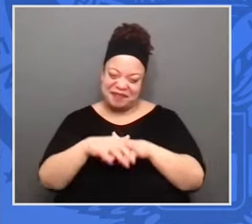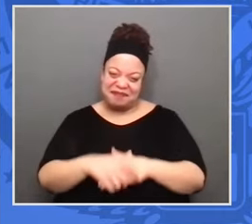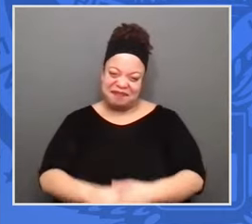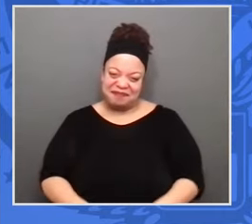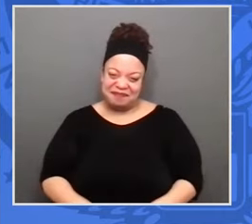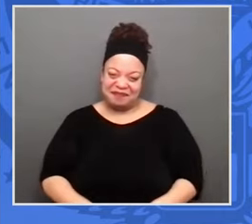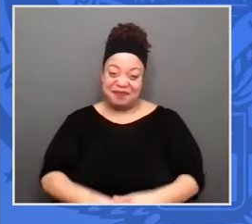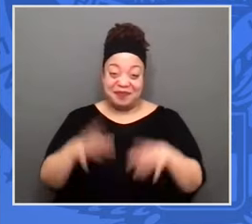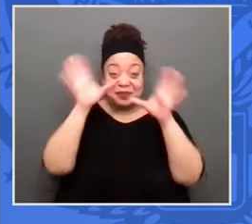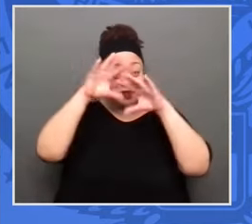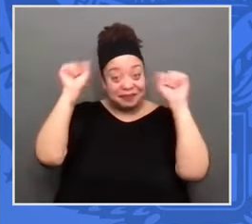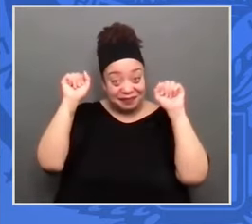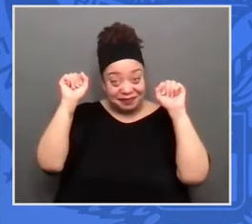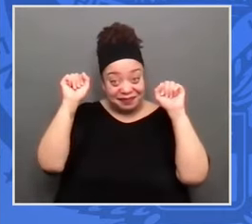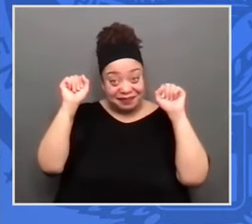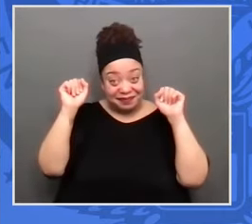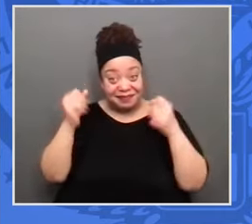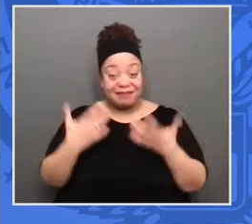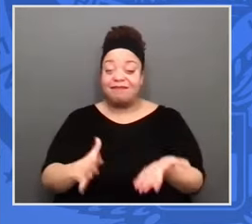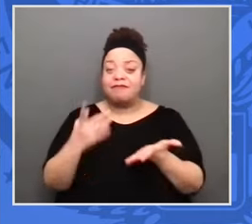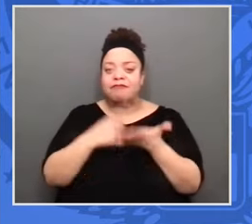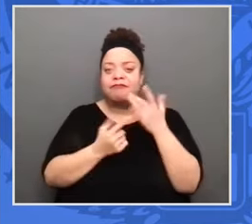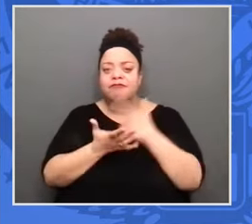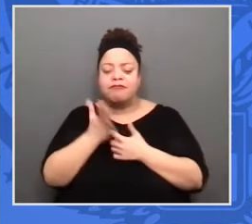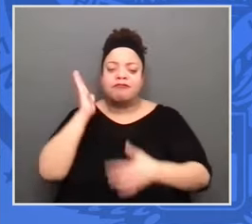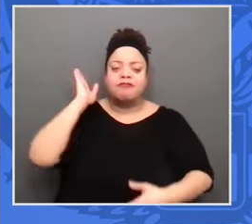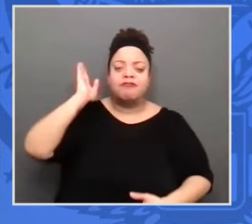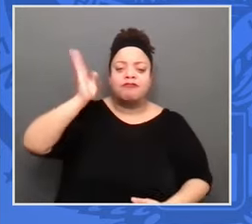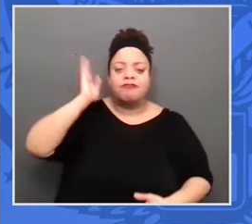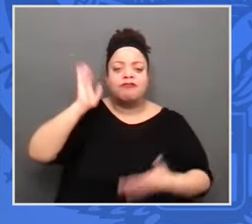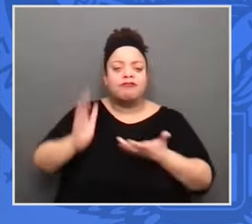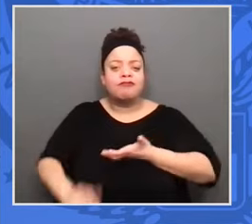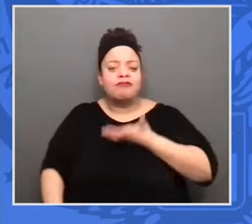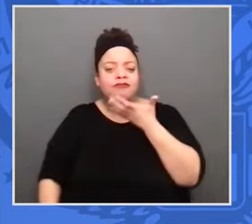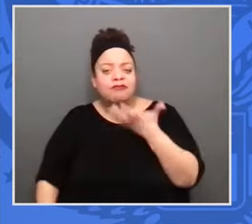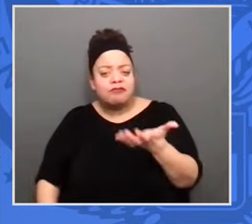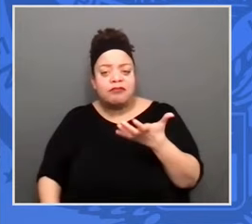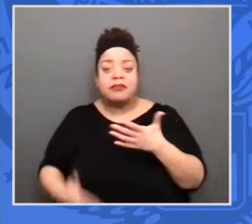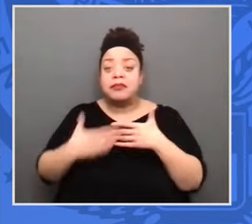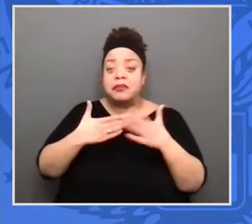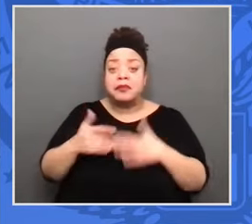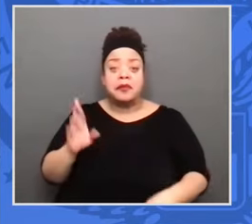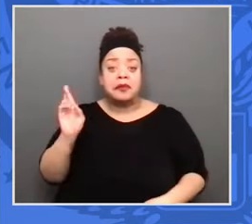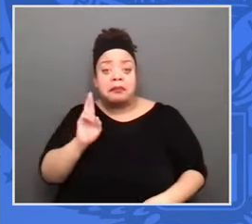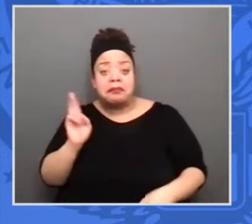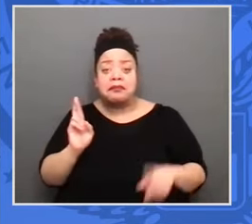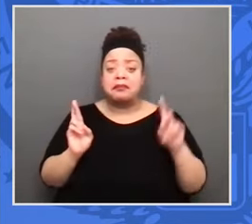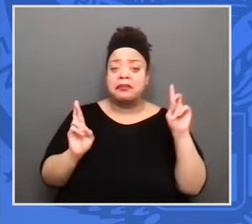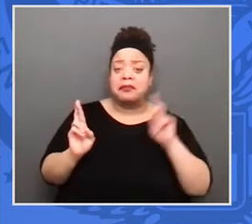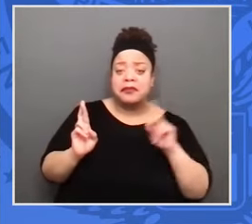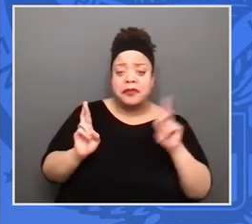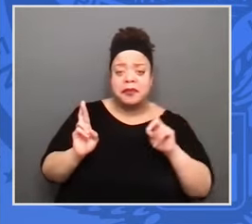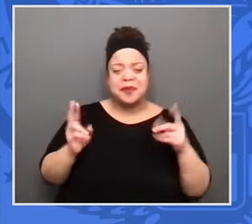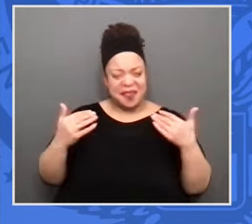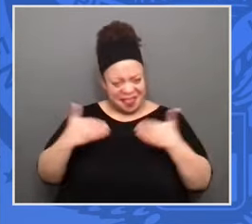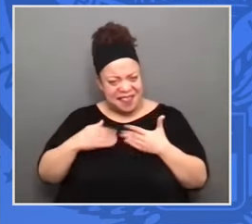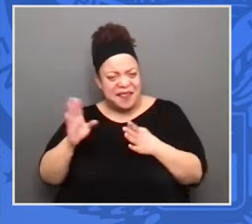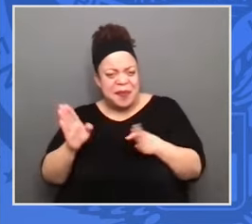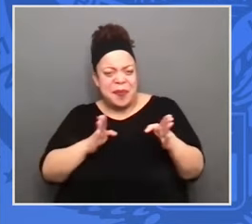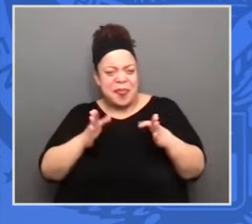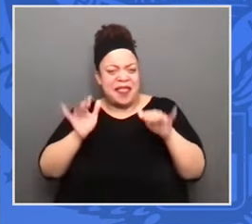Democrat, lays out a vision for the nation. If the words ring out, it is not only due to